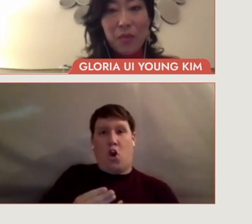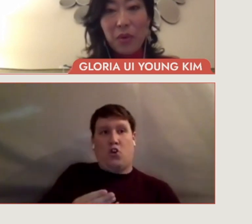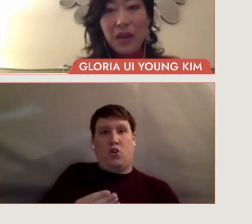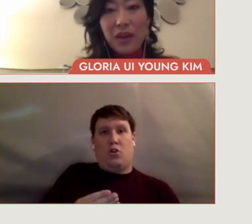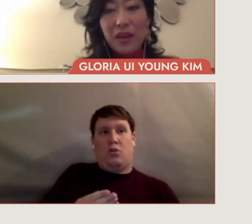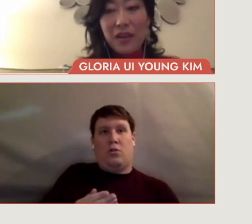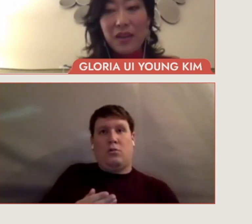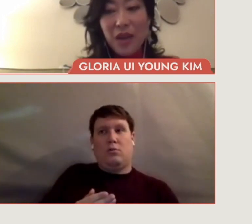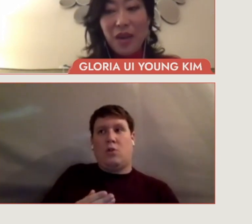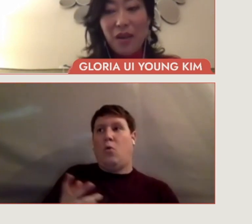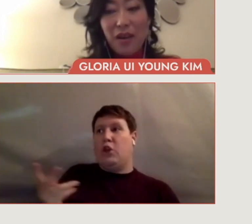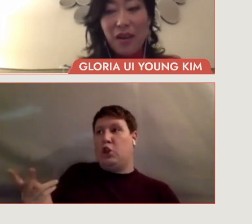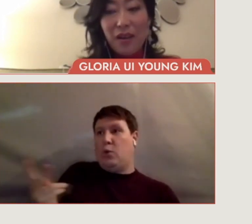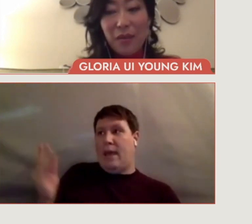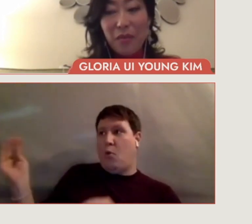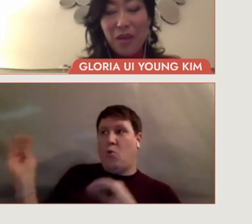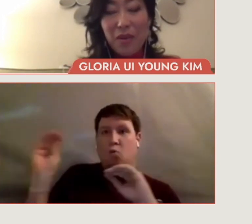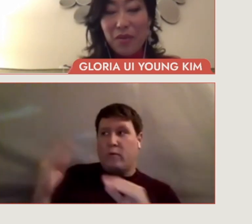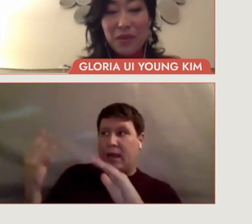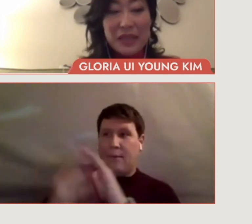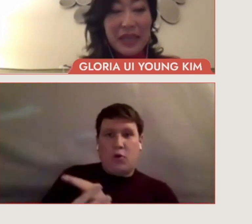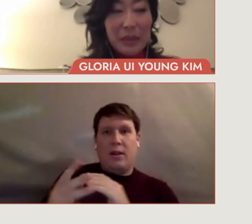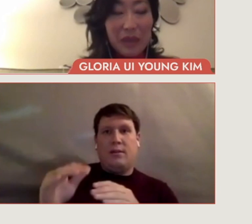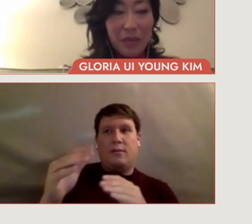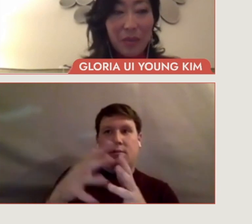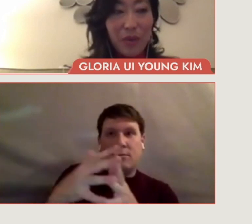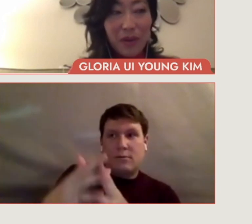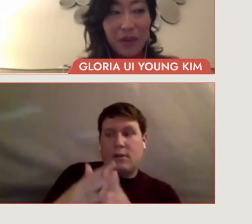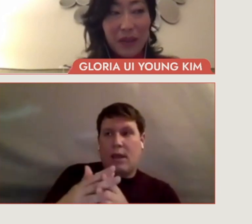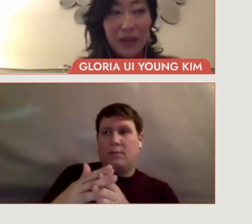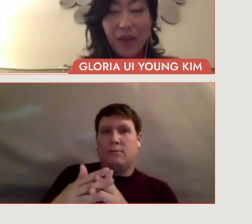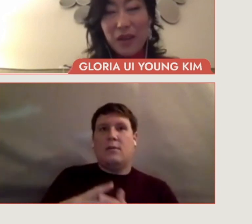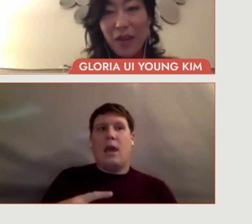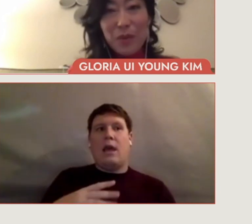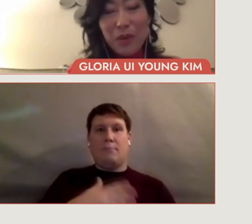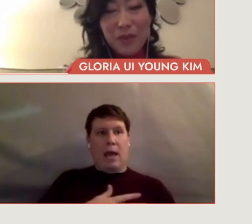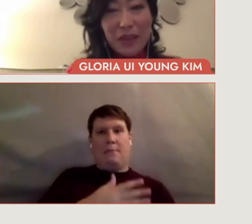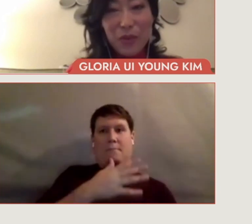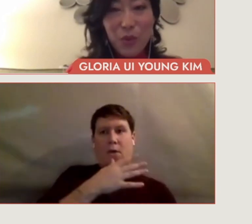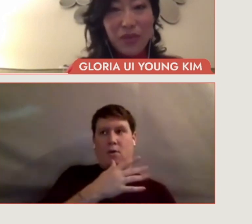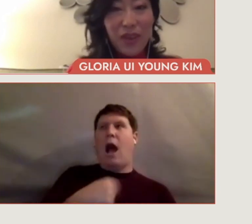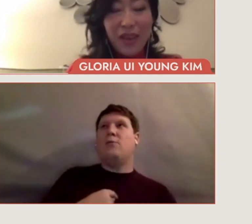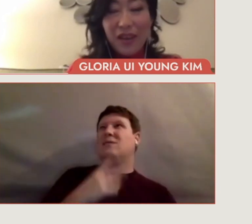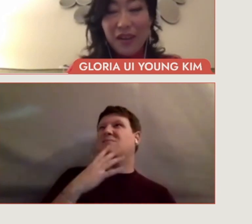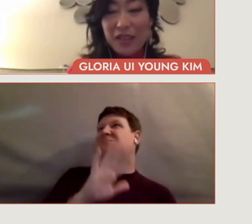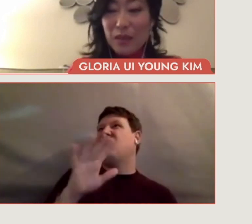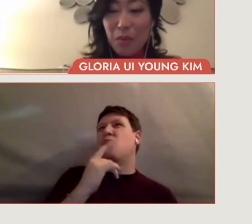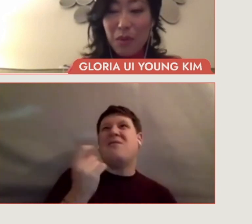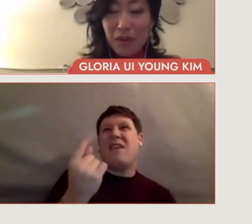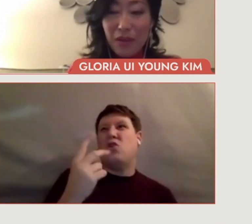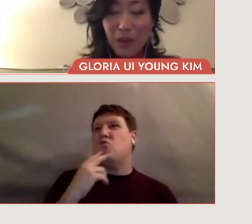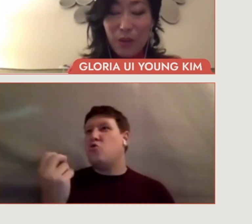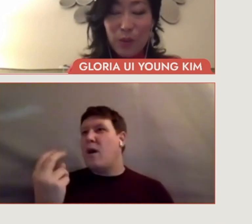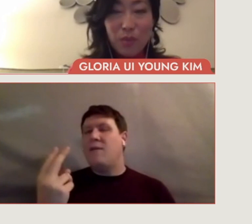come from Korea. And my mother was saying something about, like, I was about 11 or 12, saying something